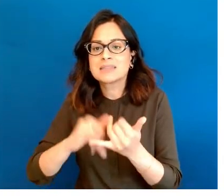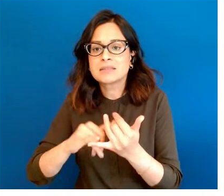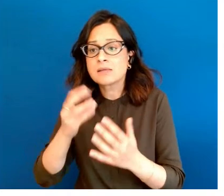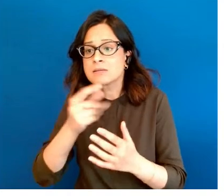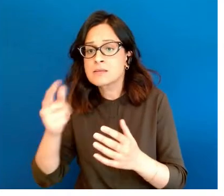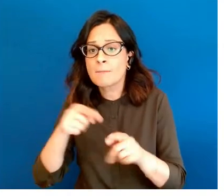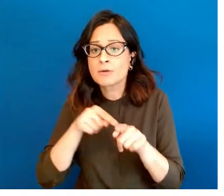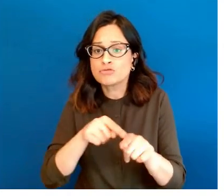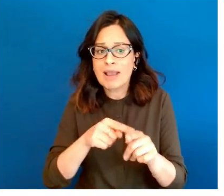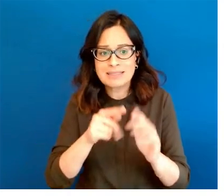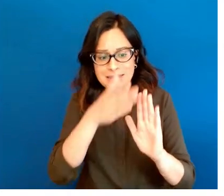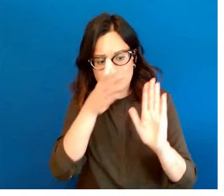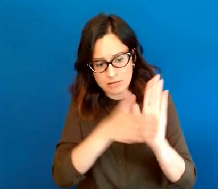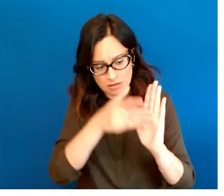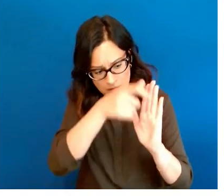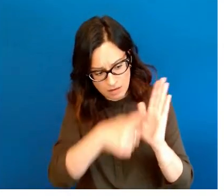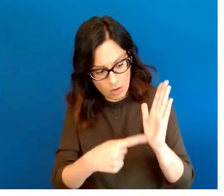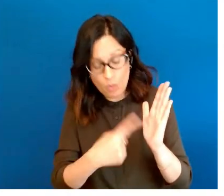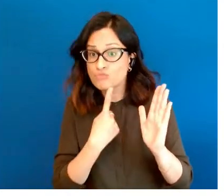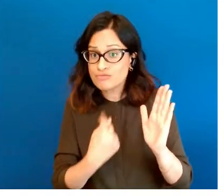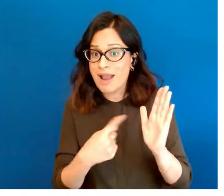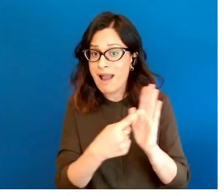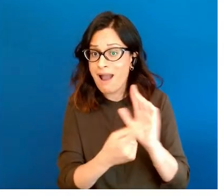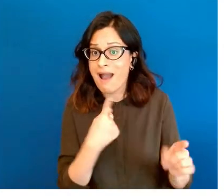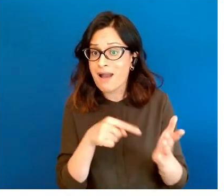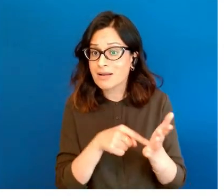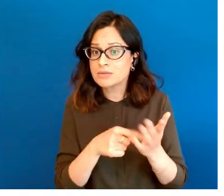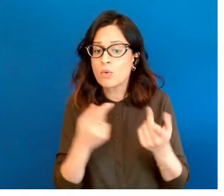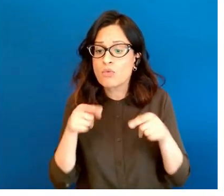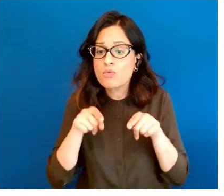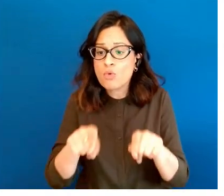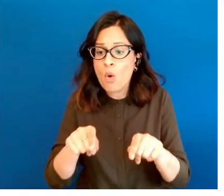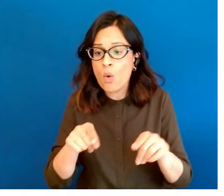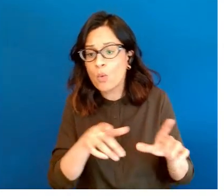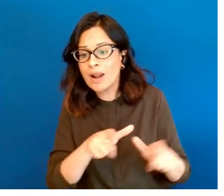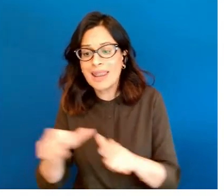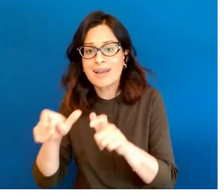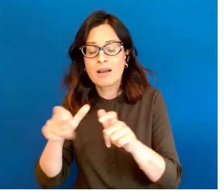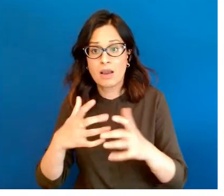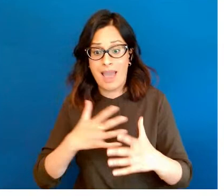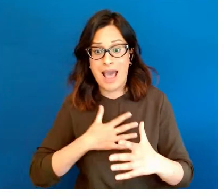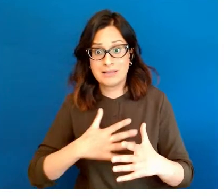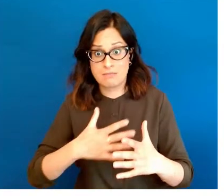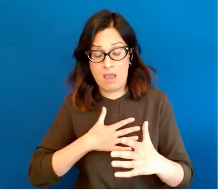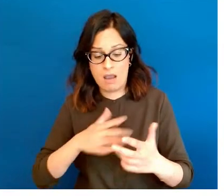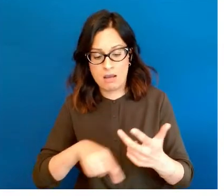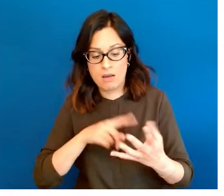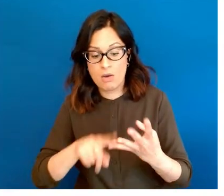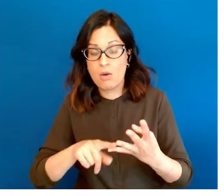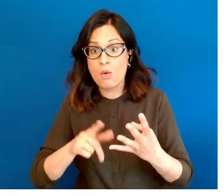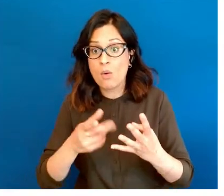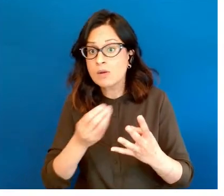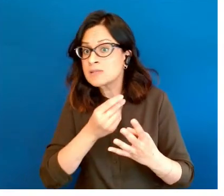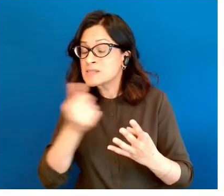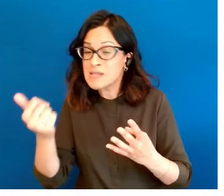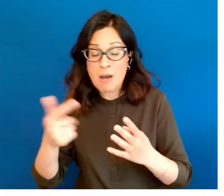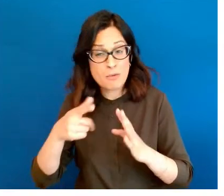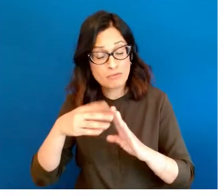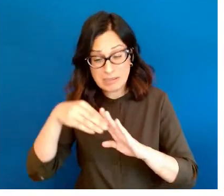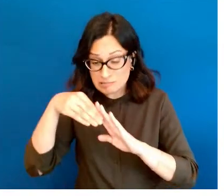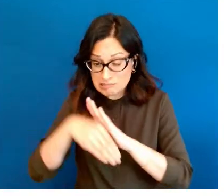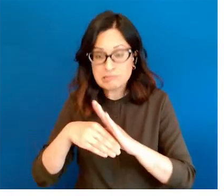quantities, people with coexistent asthma, and or people with progressively severe reactions, then